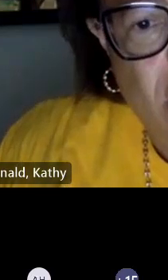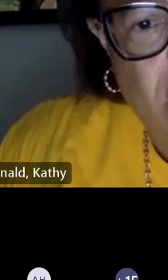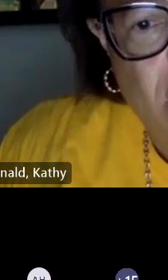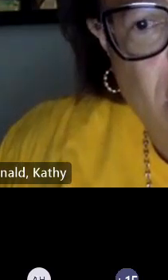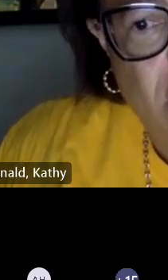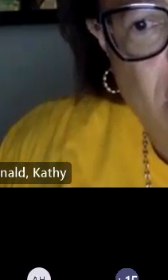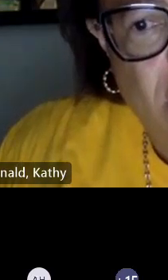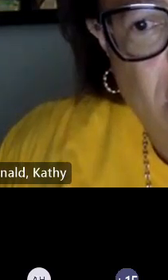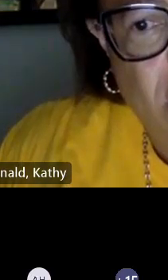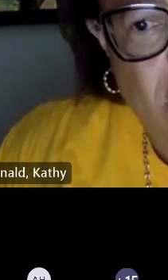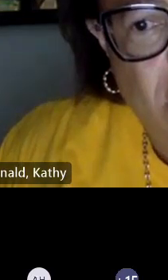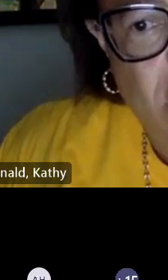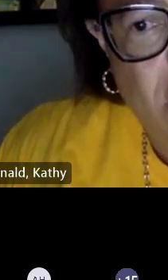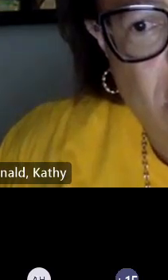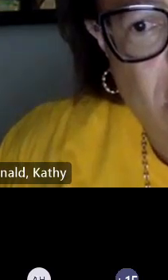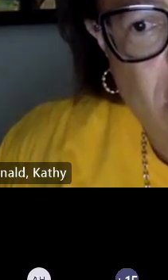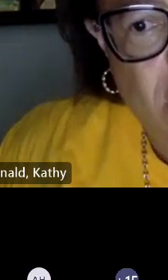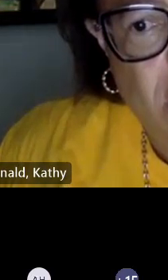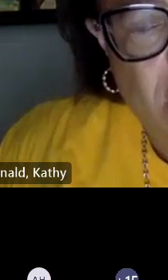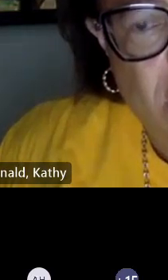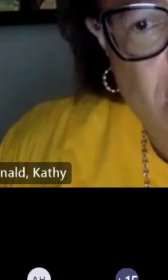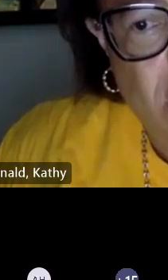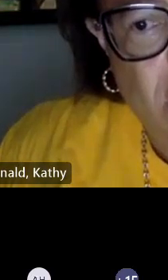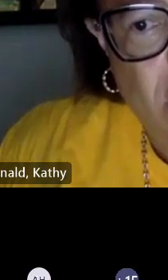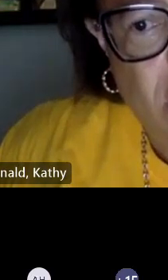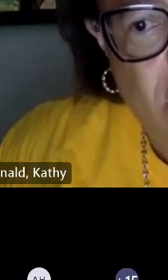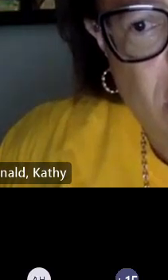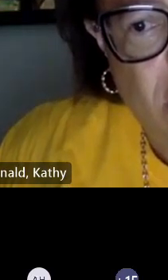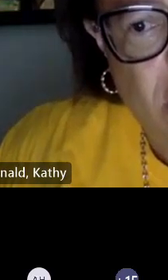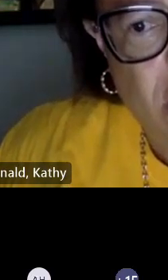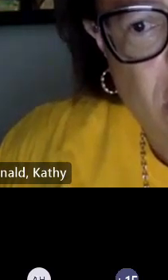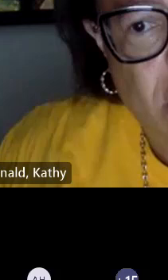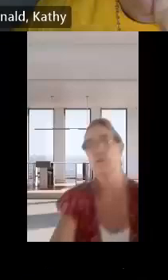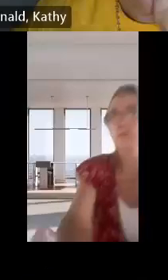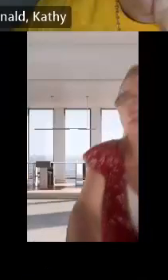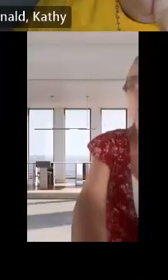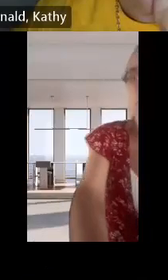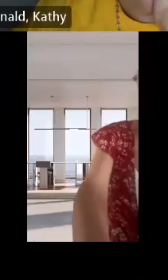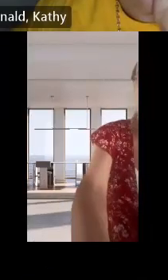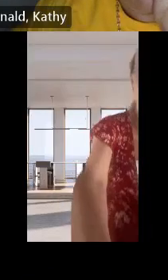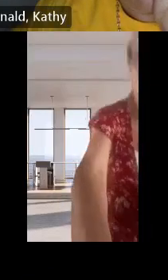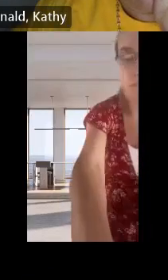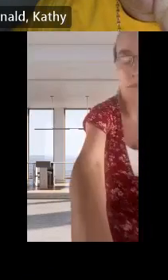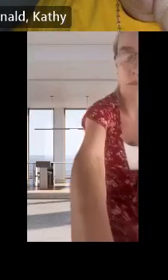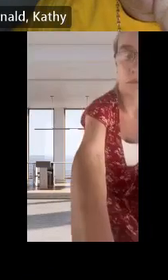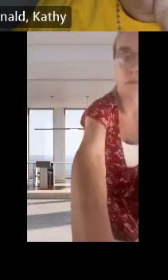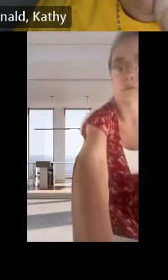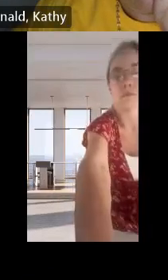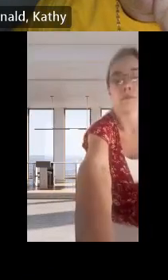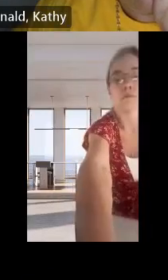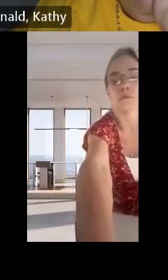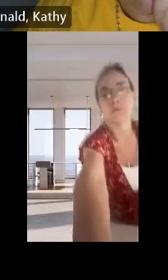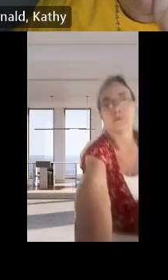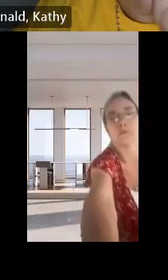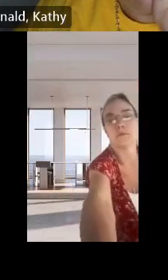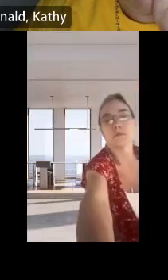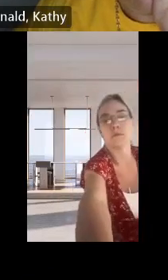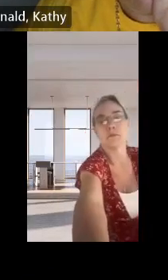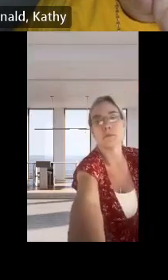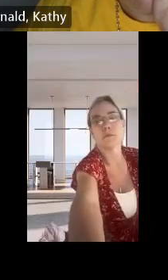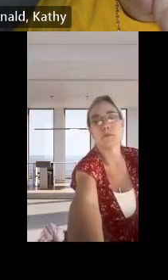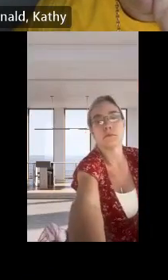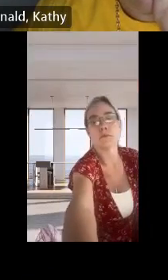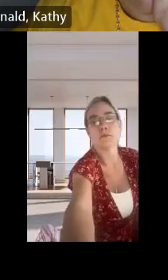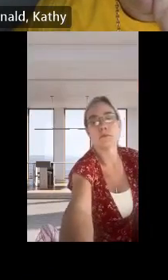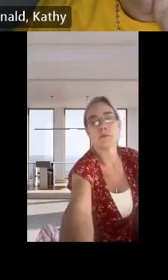comes through the funding. If that's the case, then in certain cases, I think what we do in the future, if it's